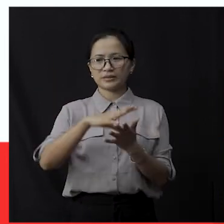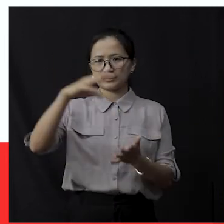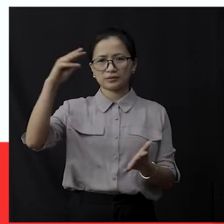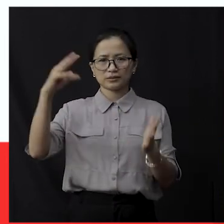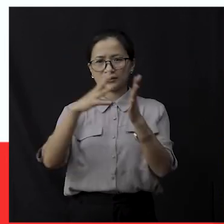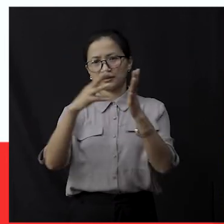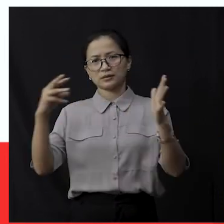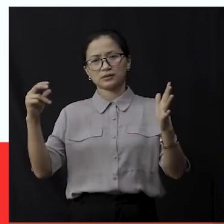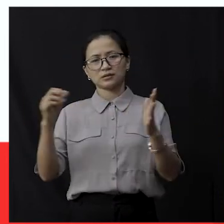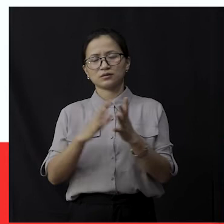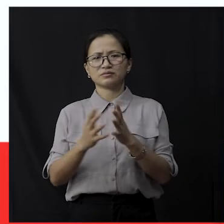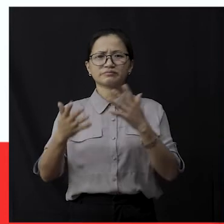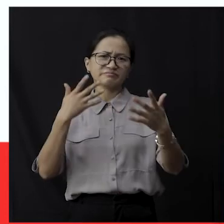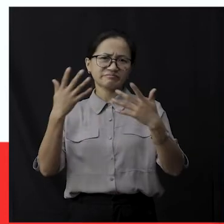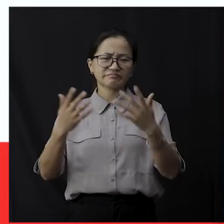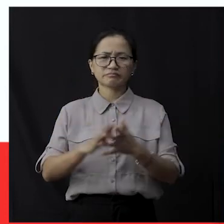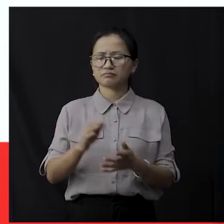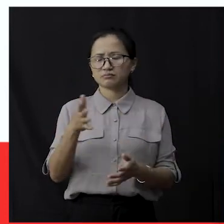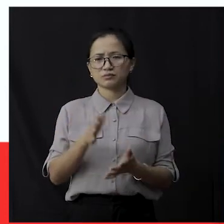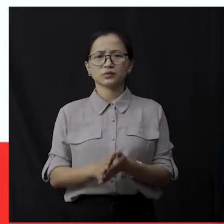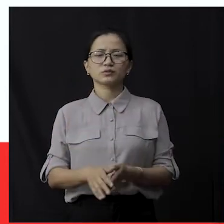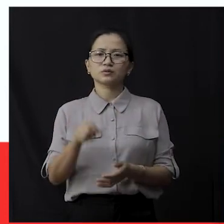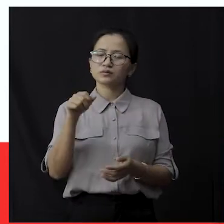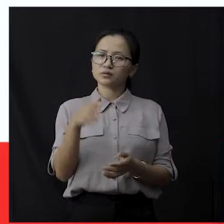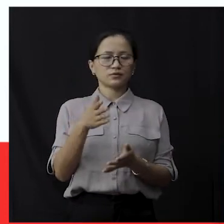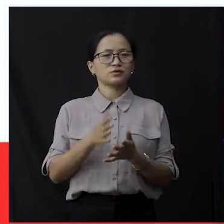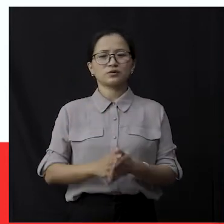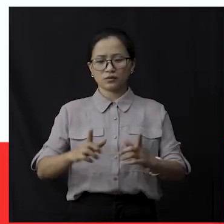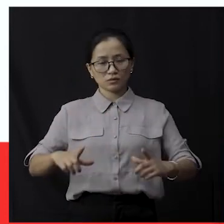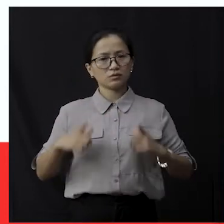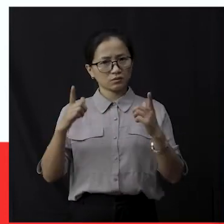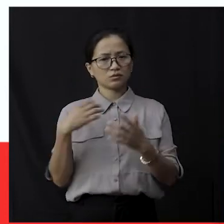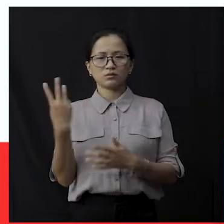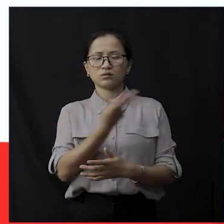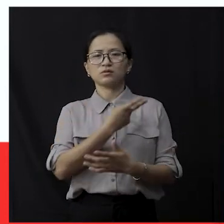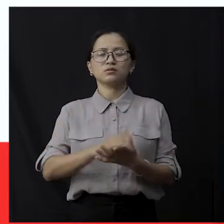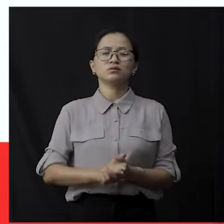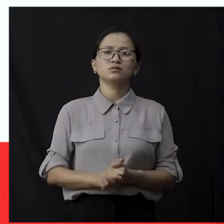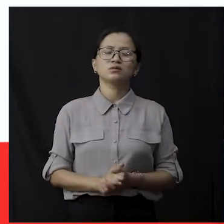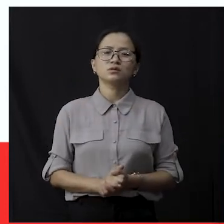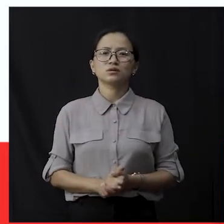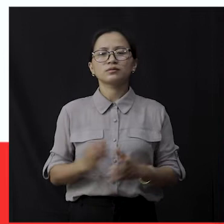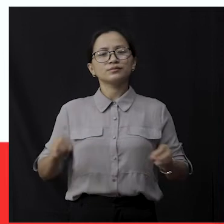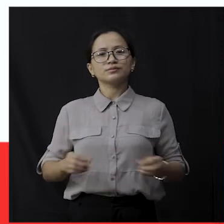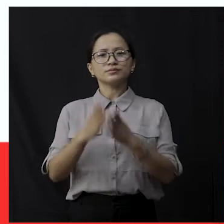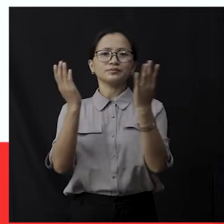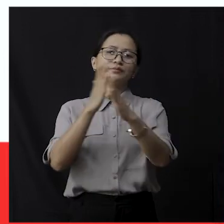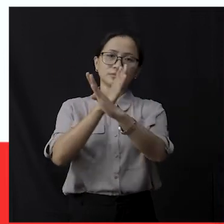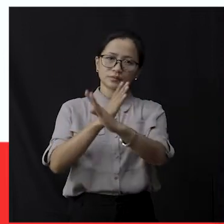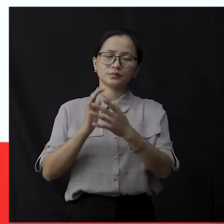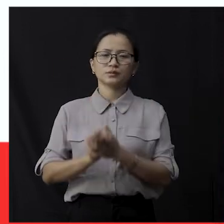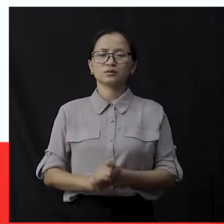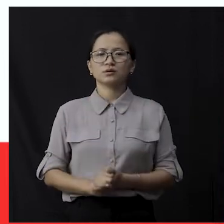is not healthy for all of us, for every humans. So trees protect